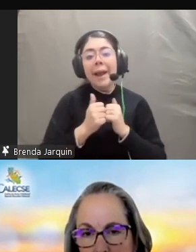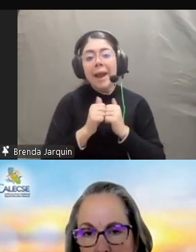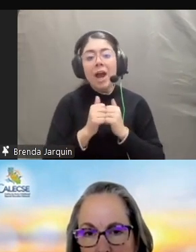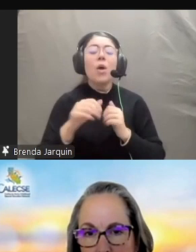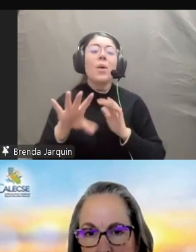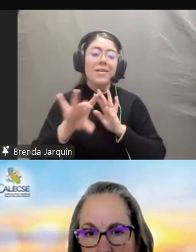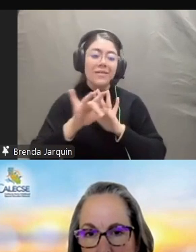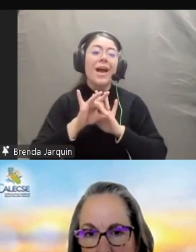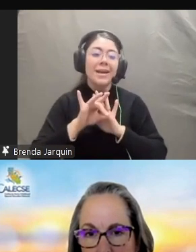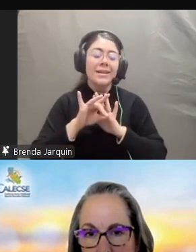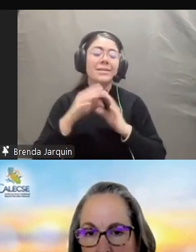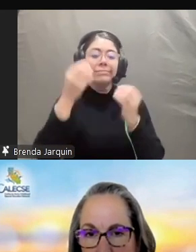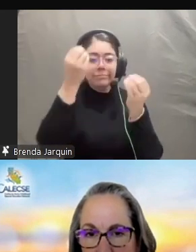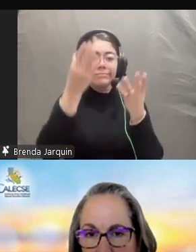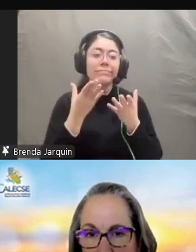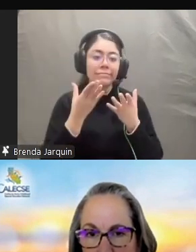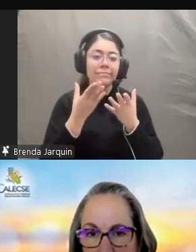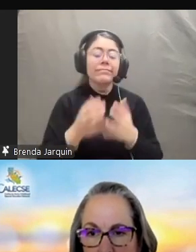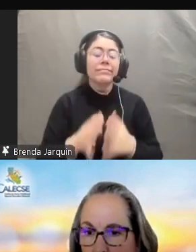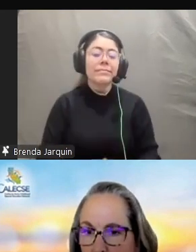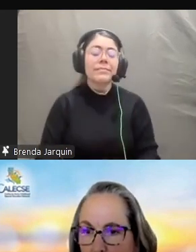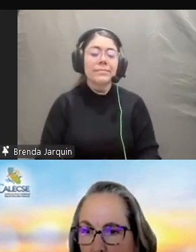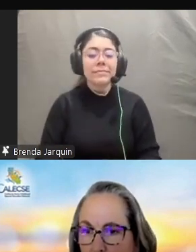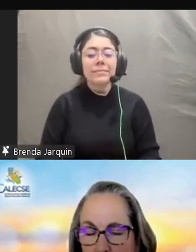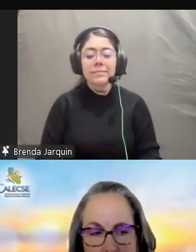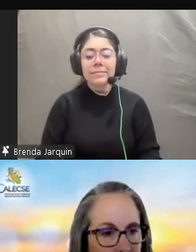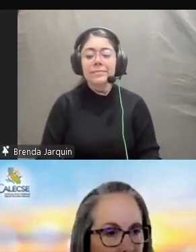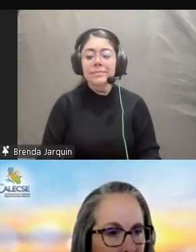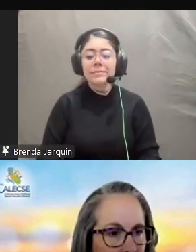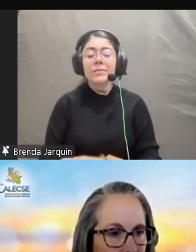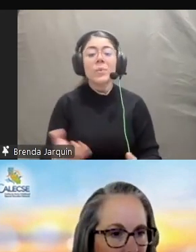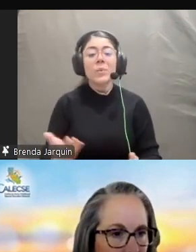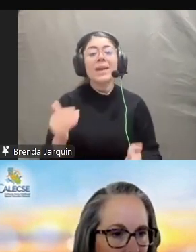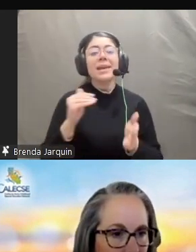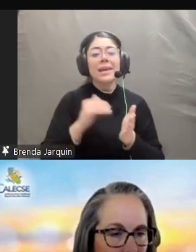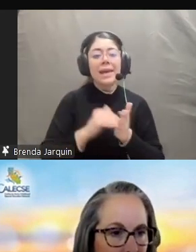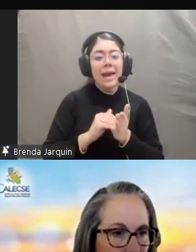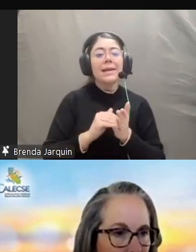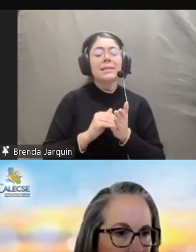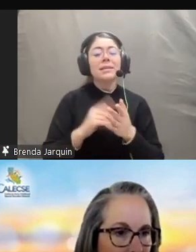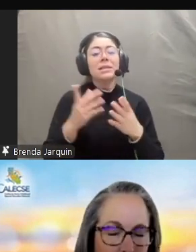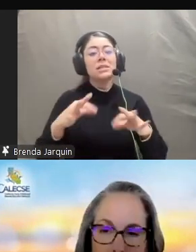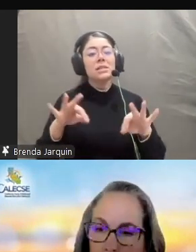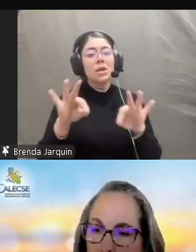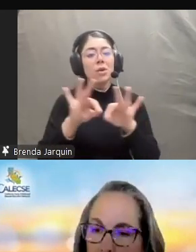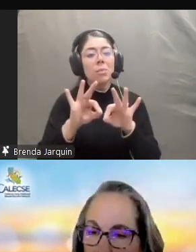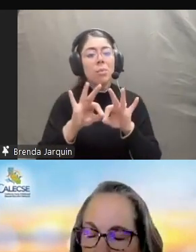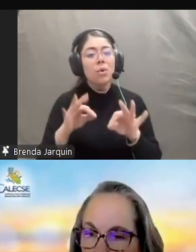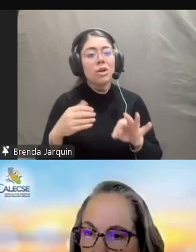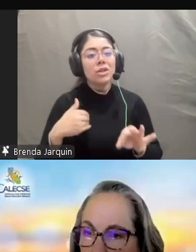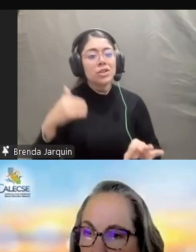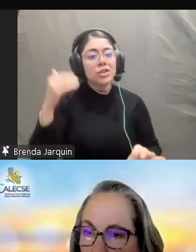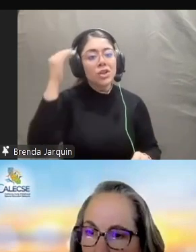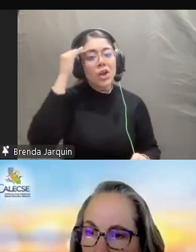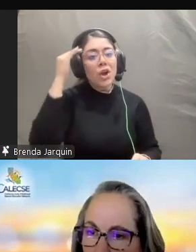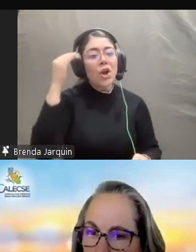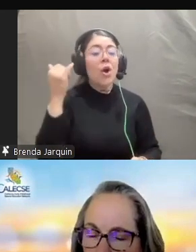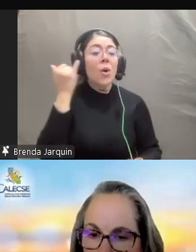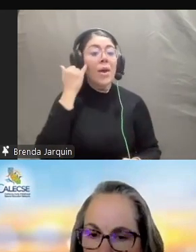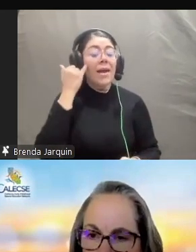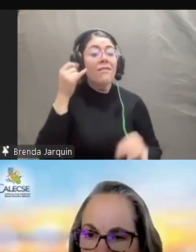Next slide, please. So again, once you identify whether you have an agreement or not,